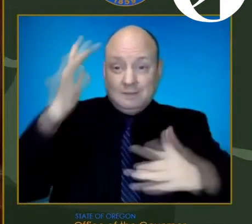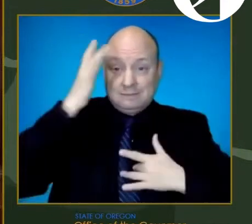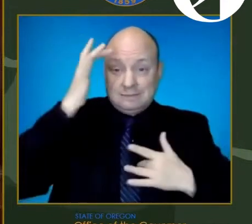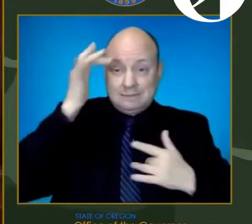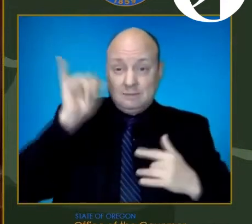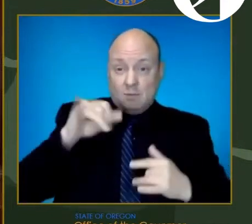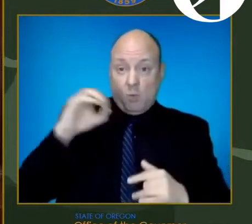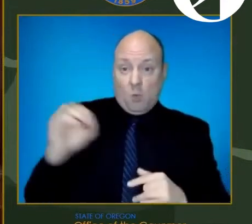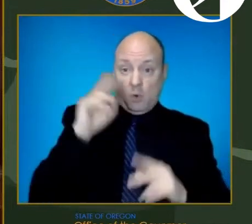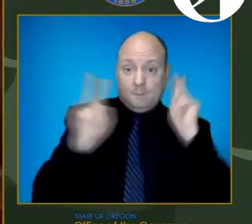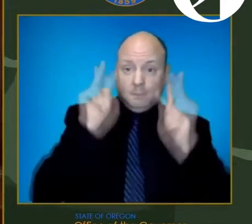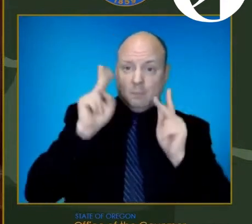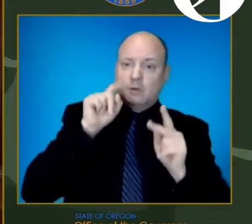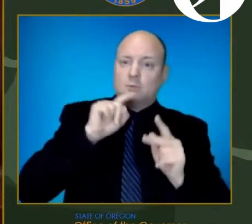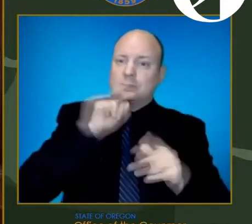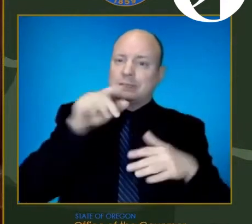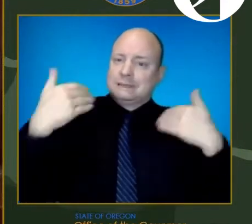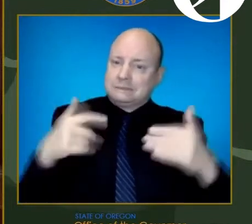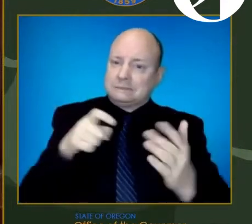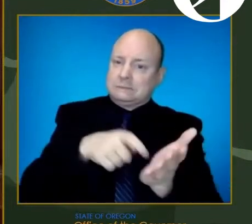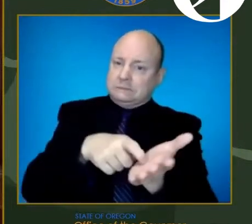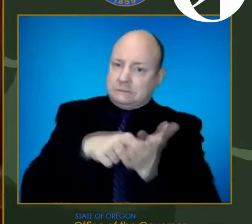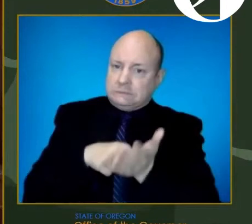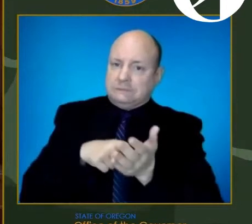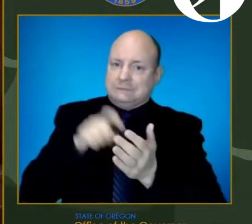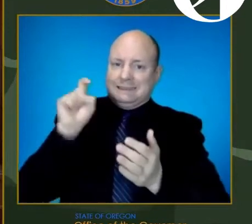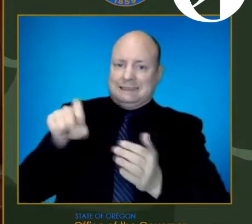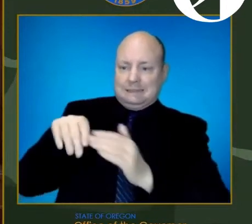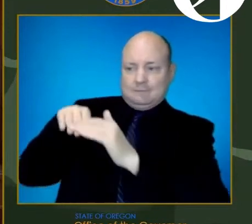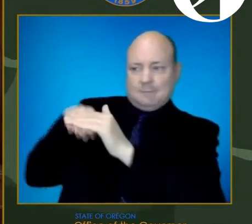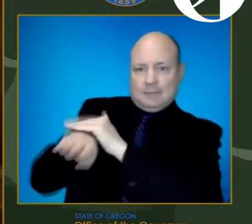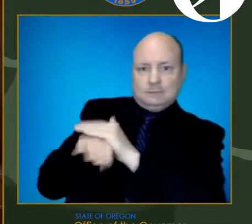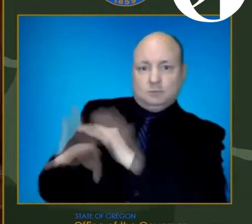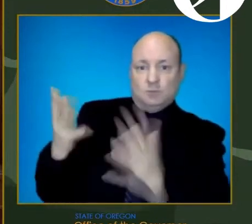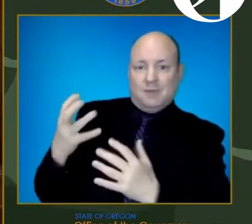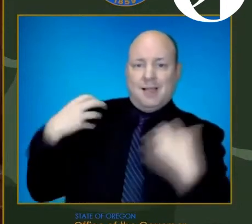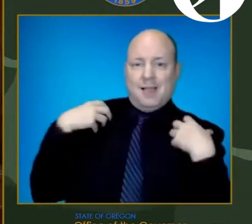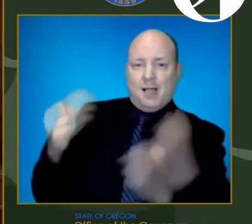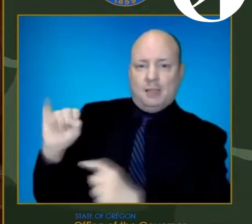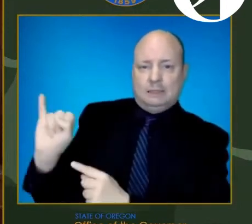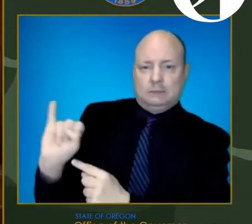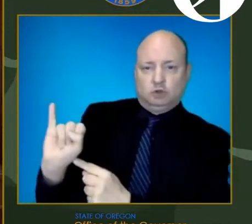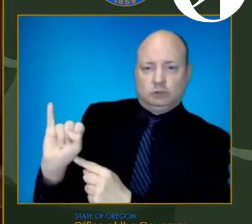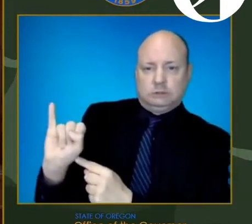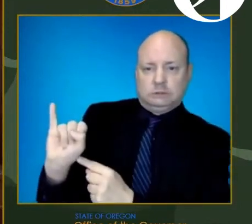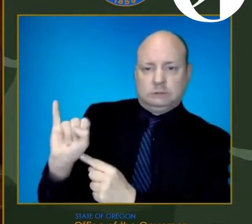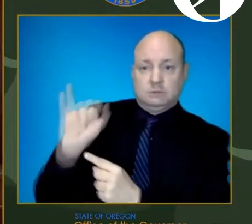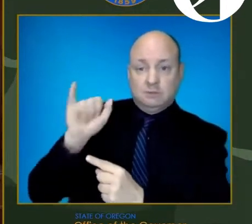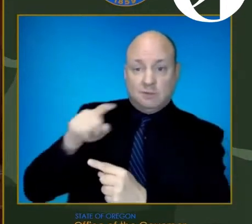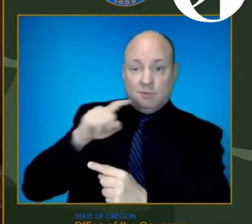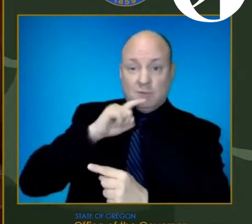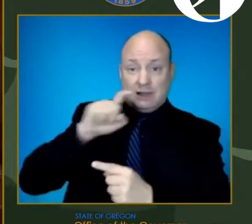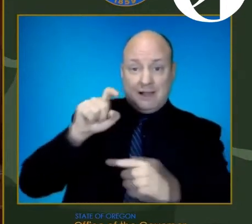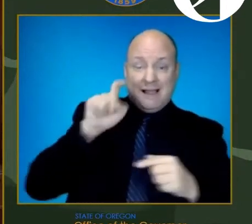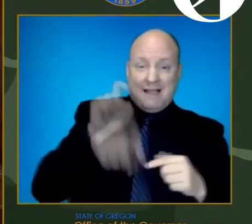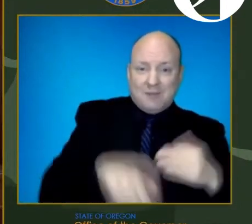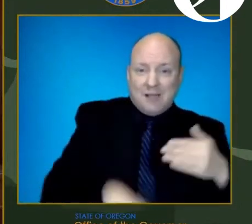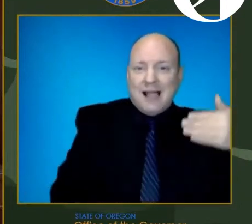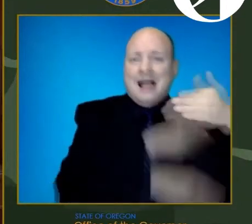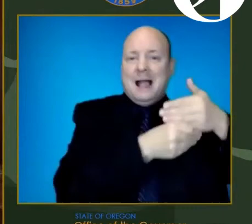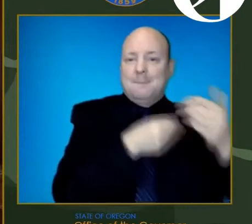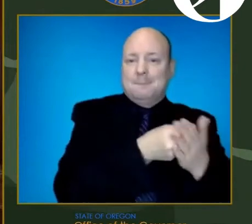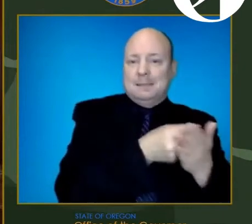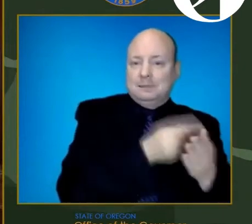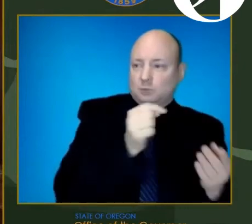care. I have proposed investments in my budget to expand this access, but also I